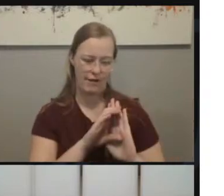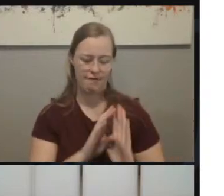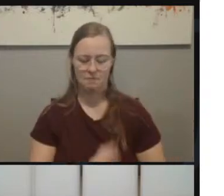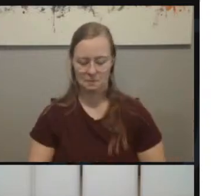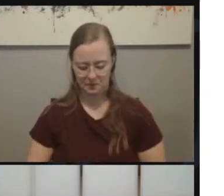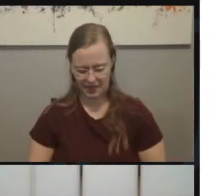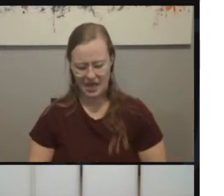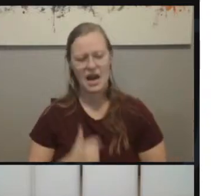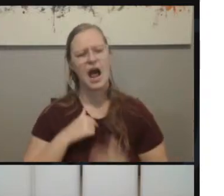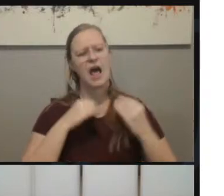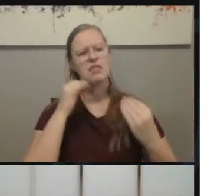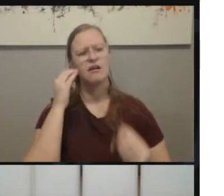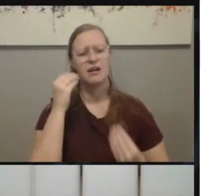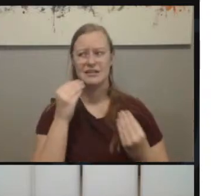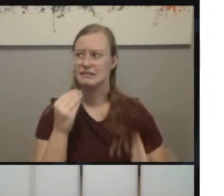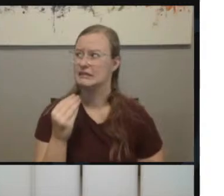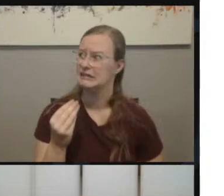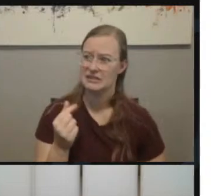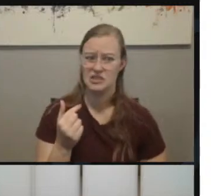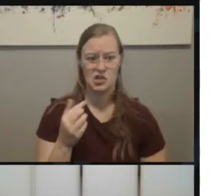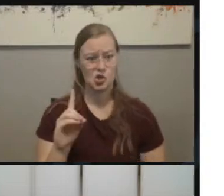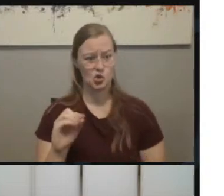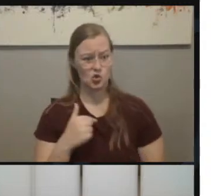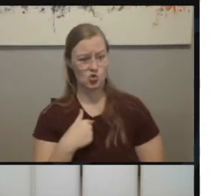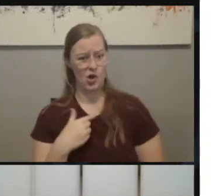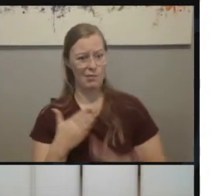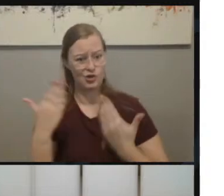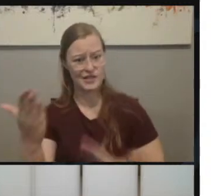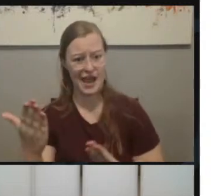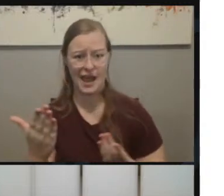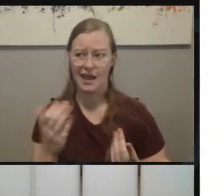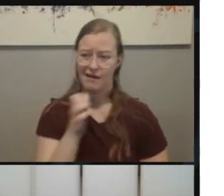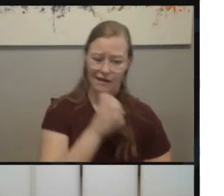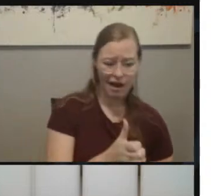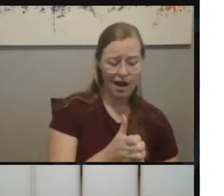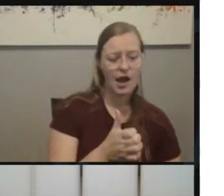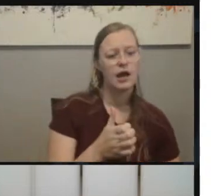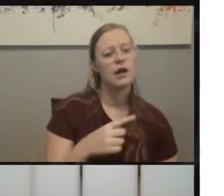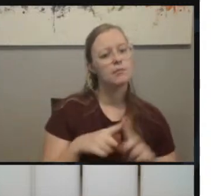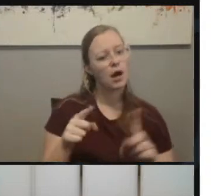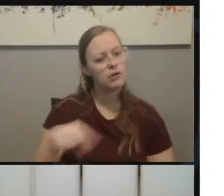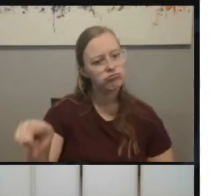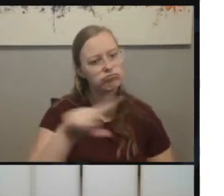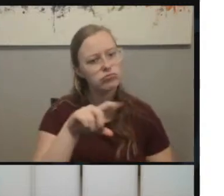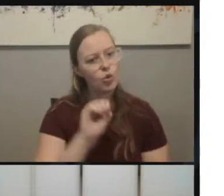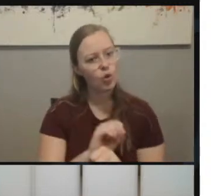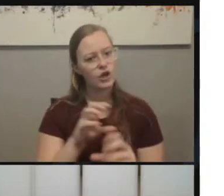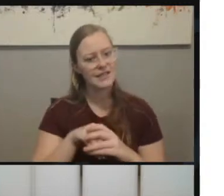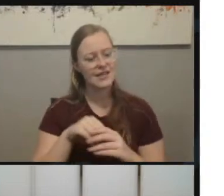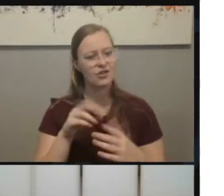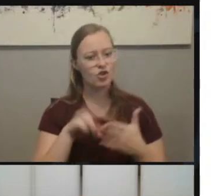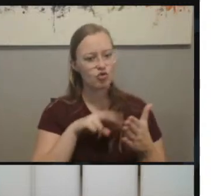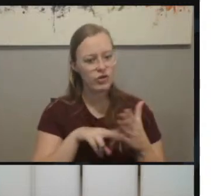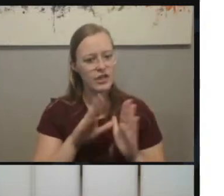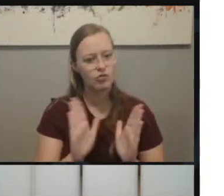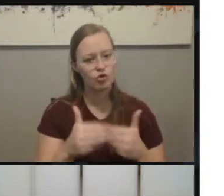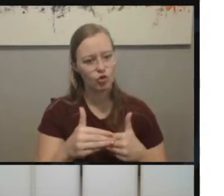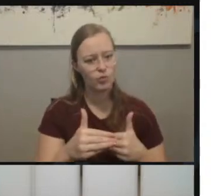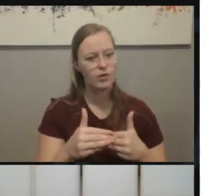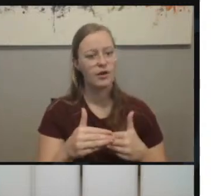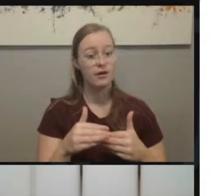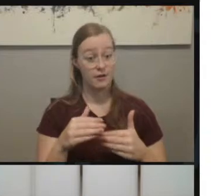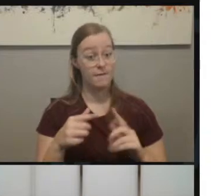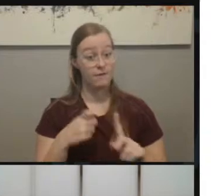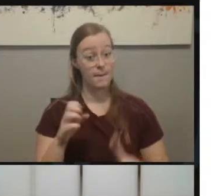time whether I ought to present this or not. Those of you, though, who have worked in the reading room of the Maryland State Archives will